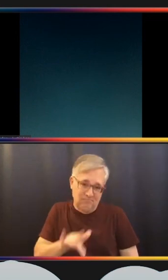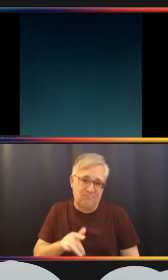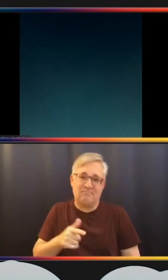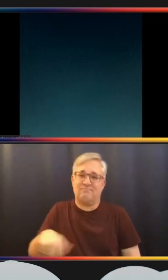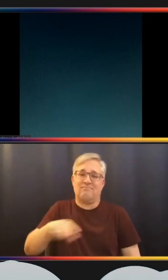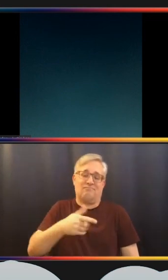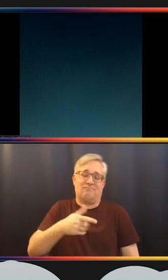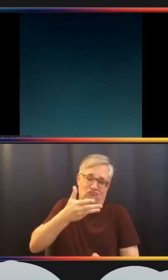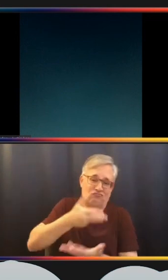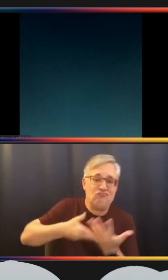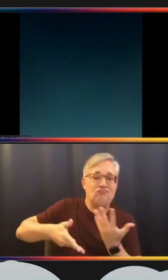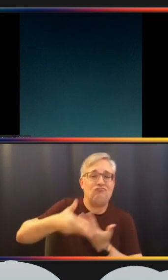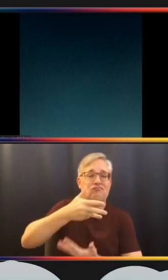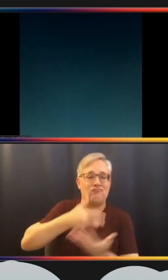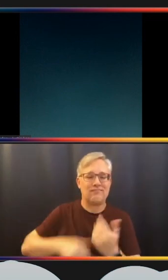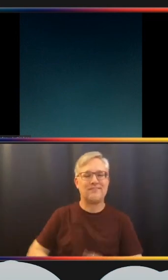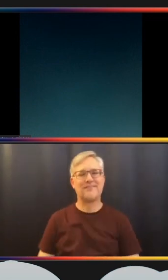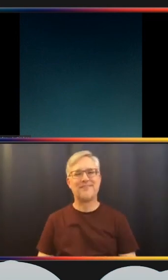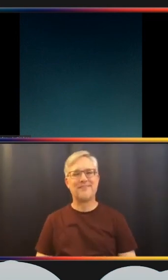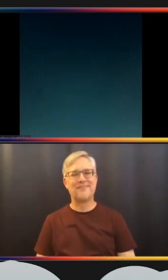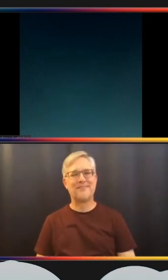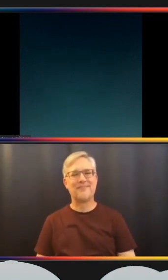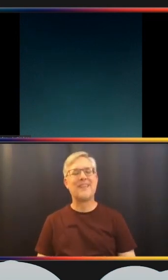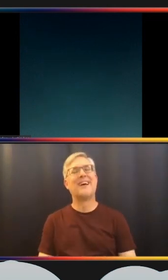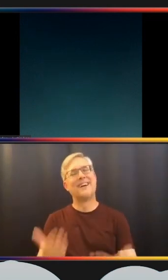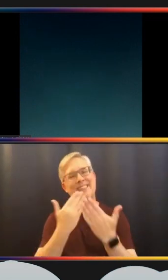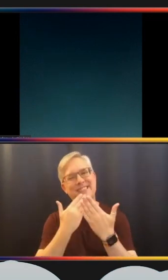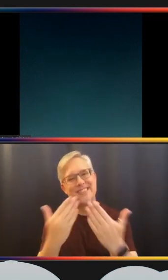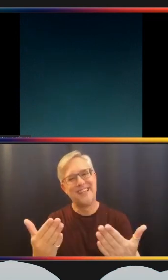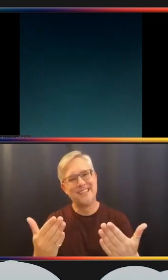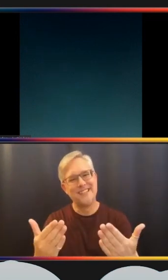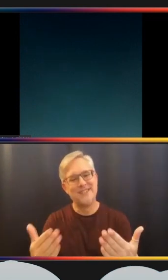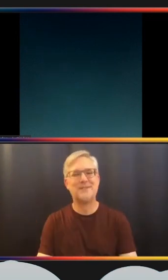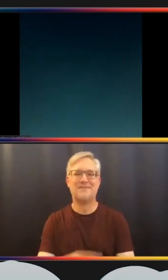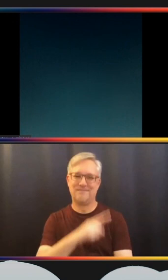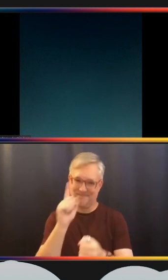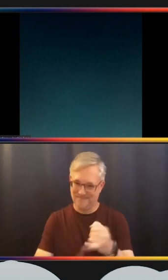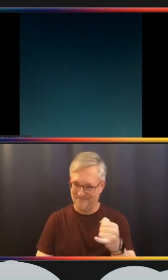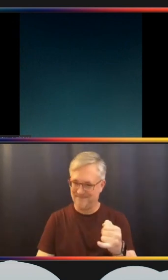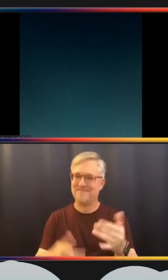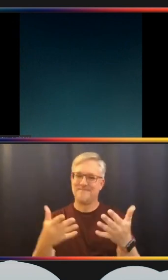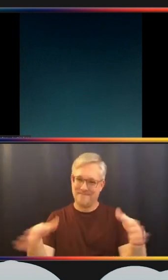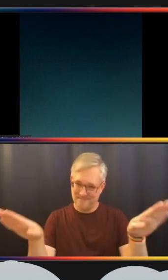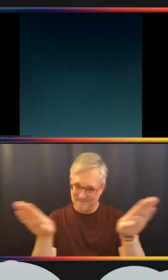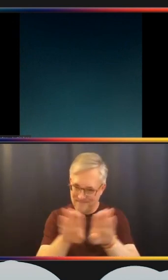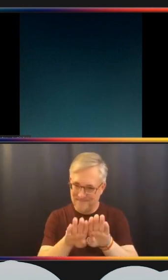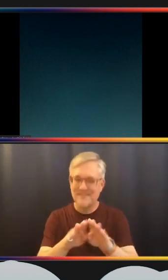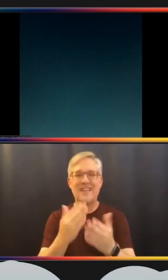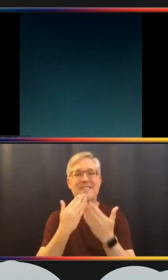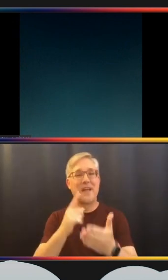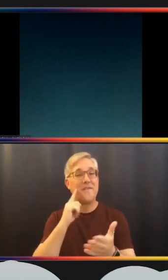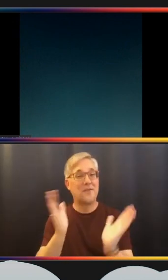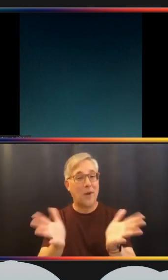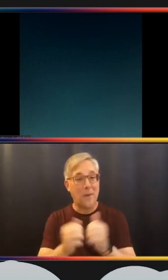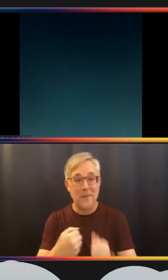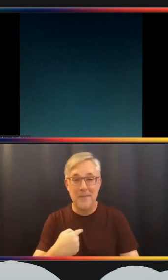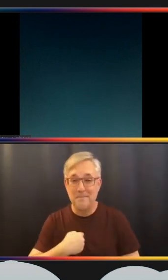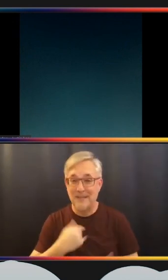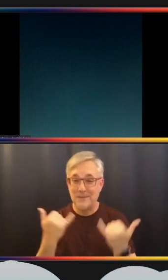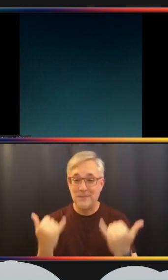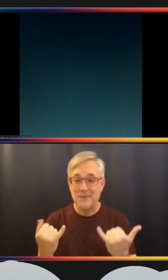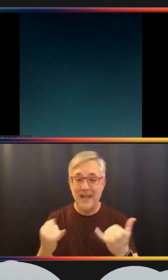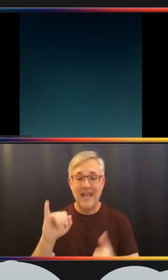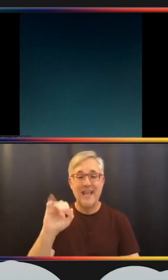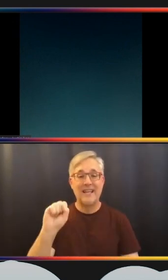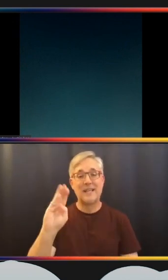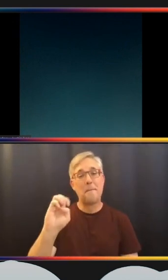you. And that's it for QFX's panel with Isabella Gomez. Thank you so much for speaking with me today. Thank you. Thank you